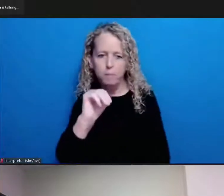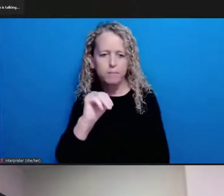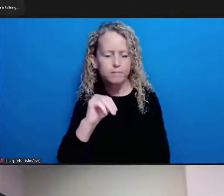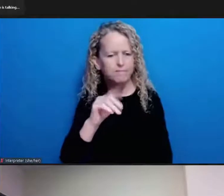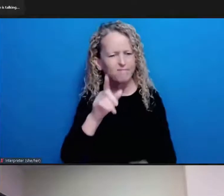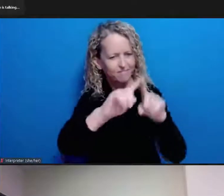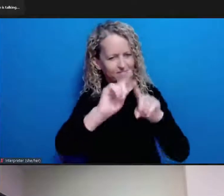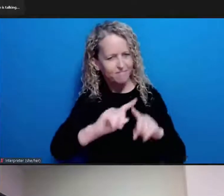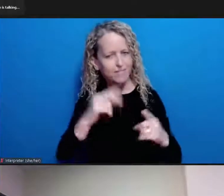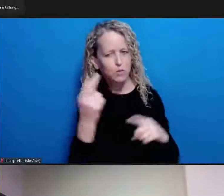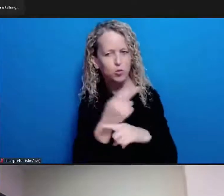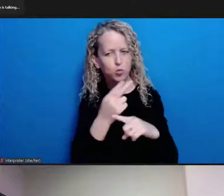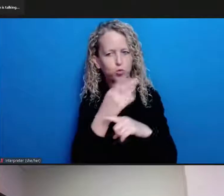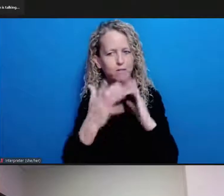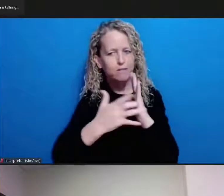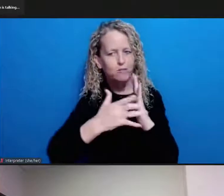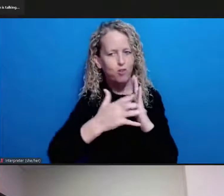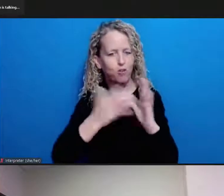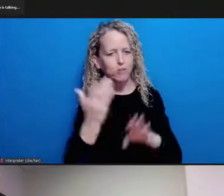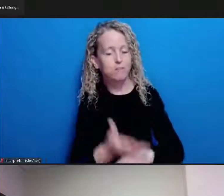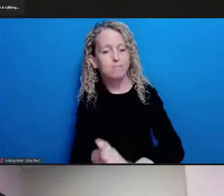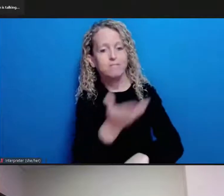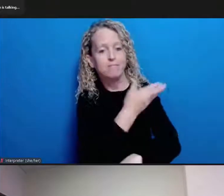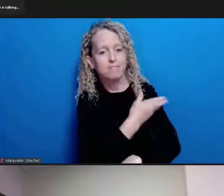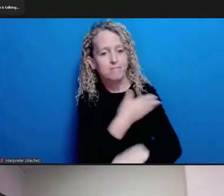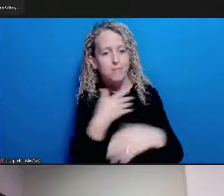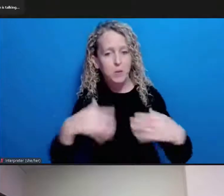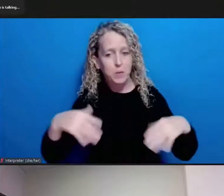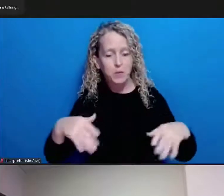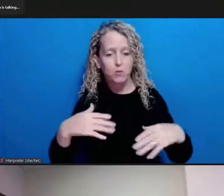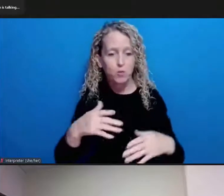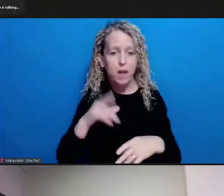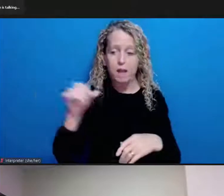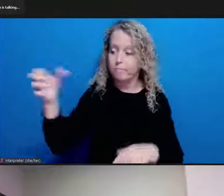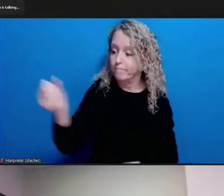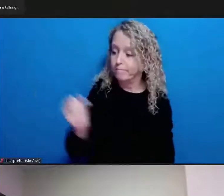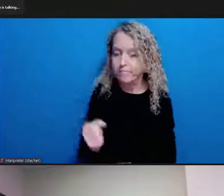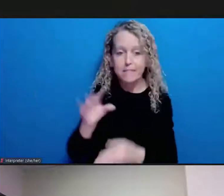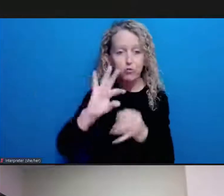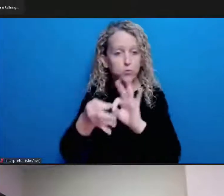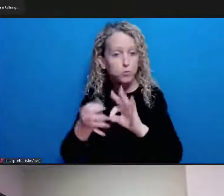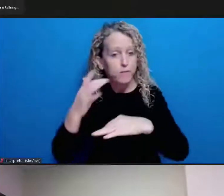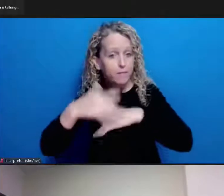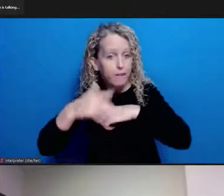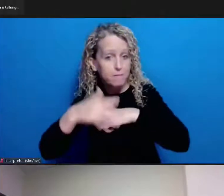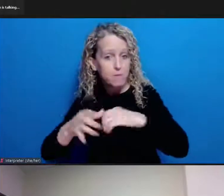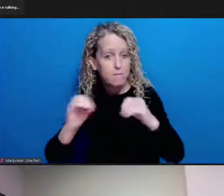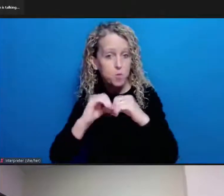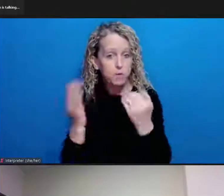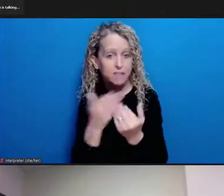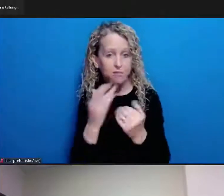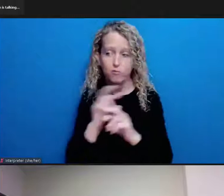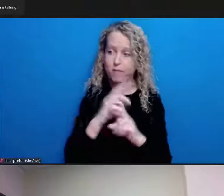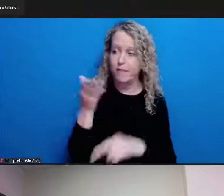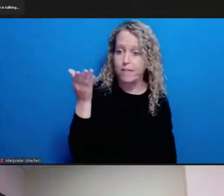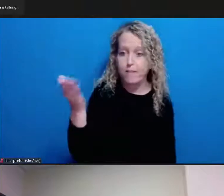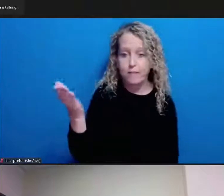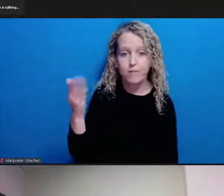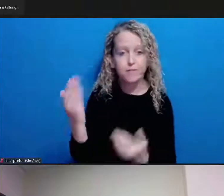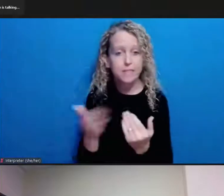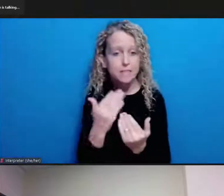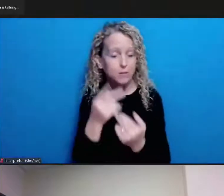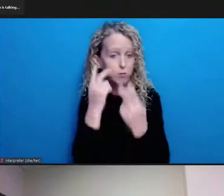some of the technology to have our sign language interpreters available in the screen, easy to